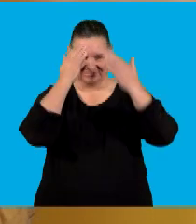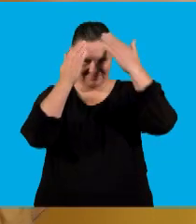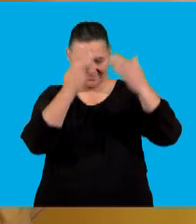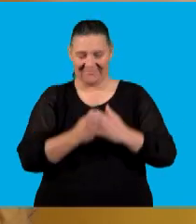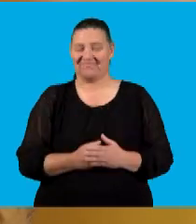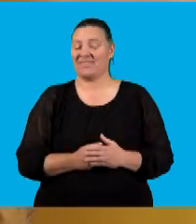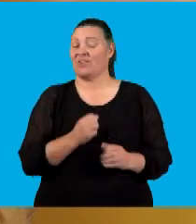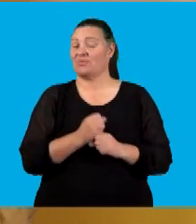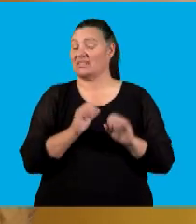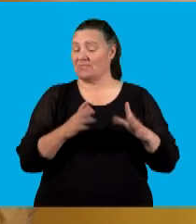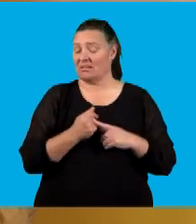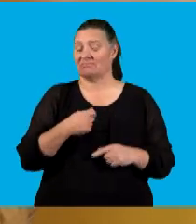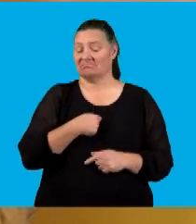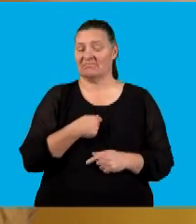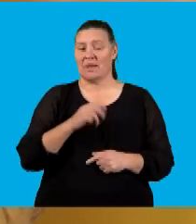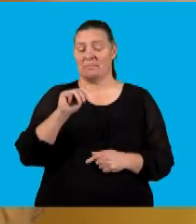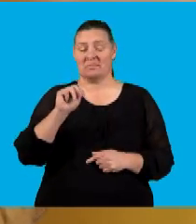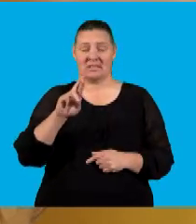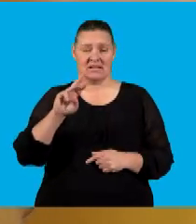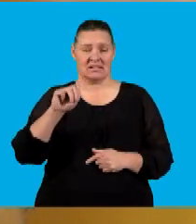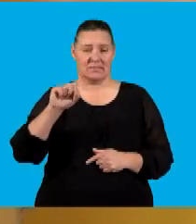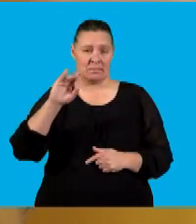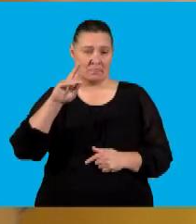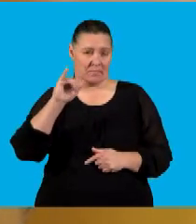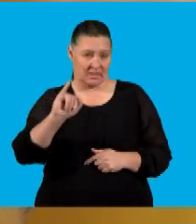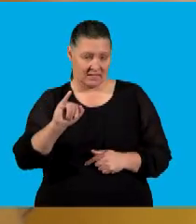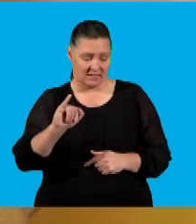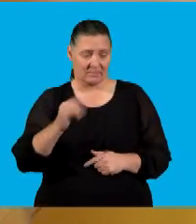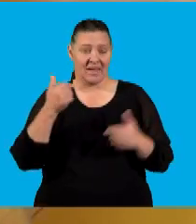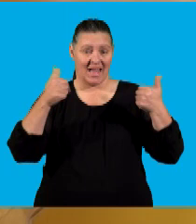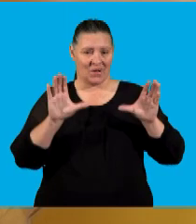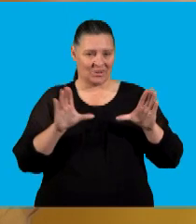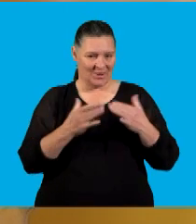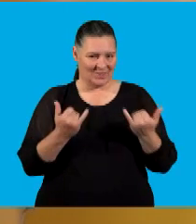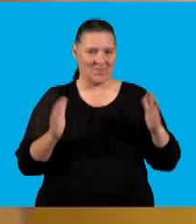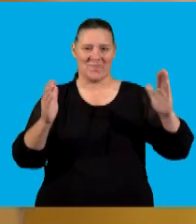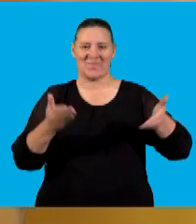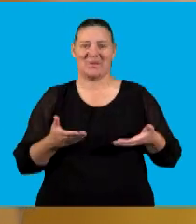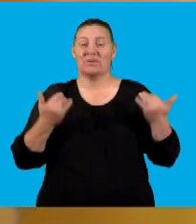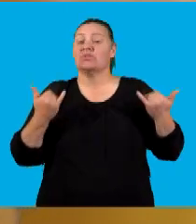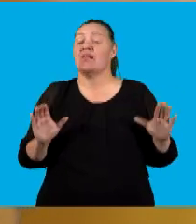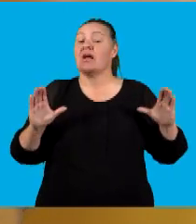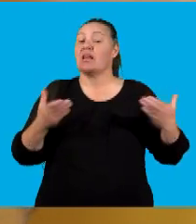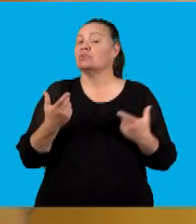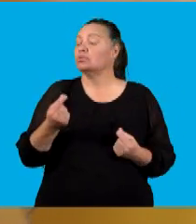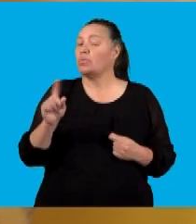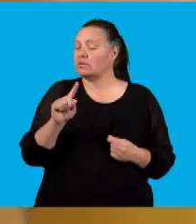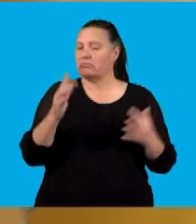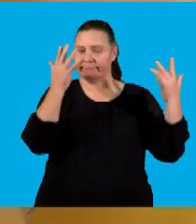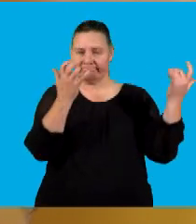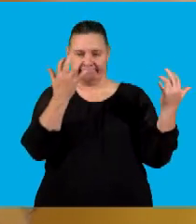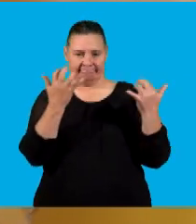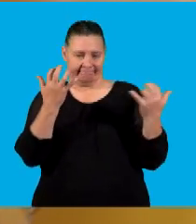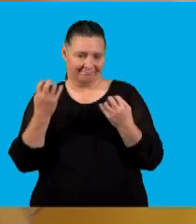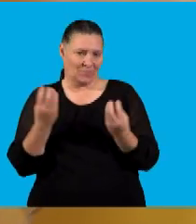Greetings, learners. My name is Mr. Simbi, and welcome to today's accounting class. Today's class, I'm going to be doing some calculations